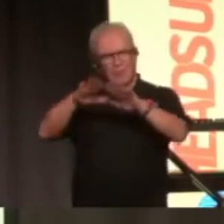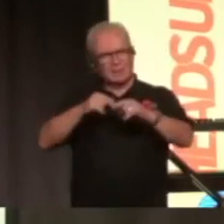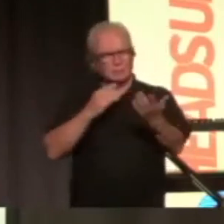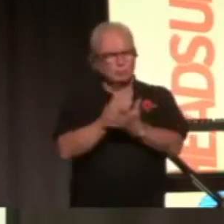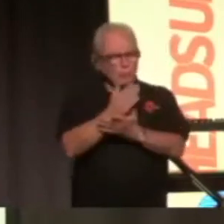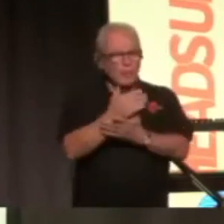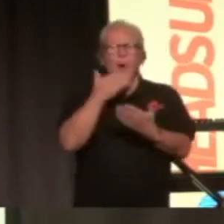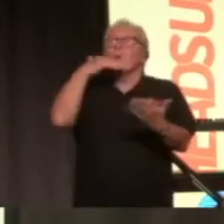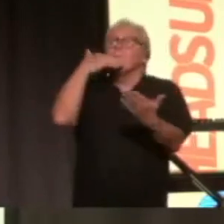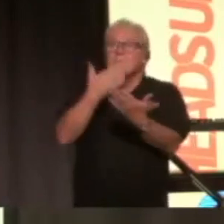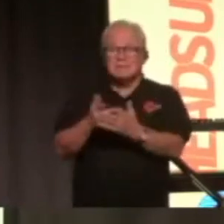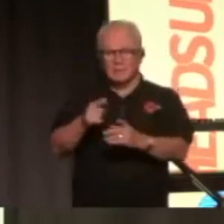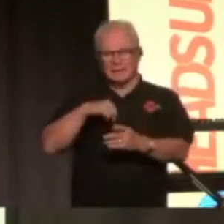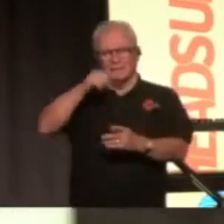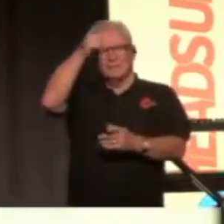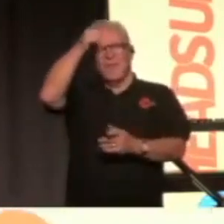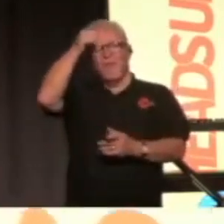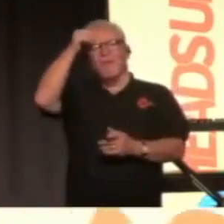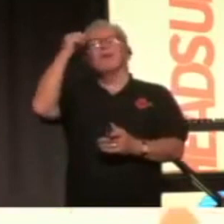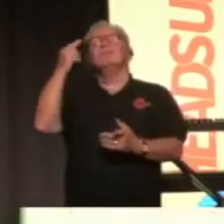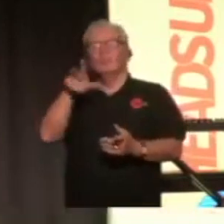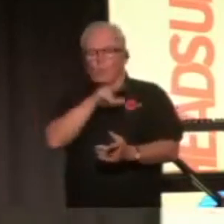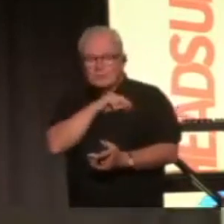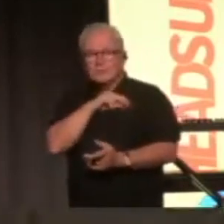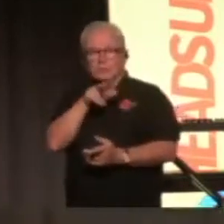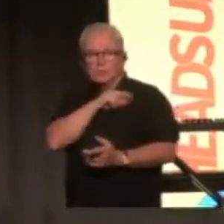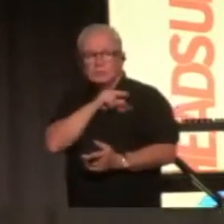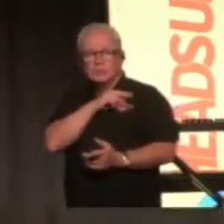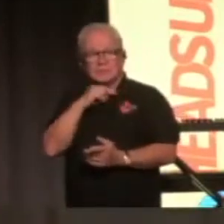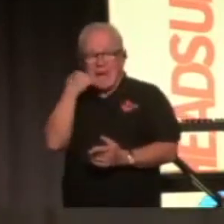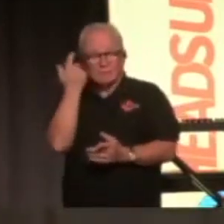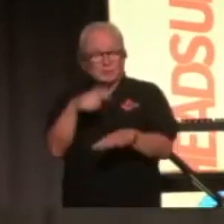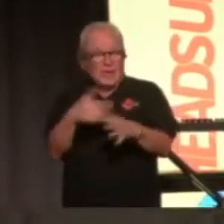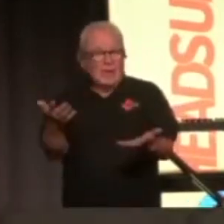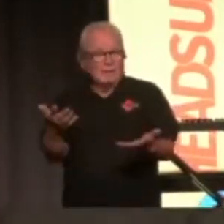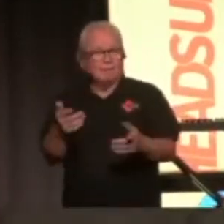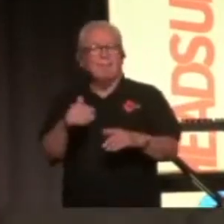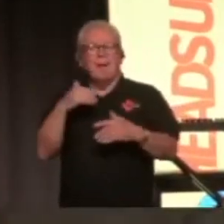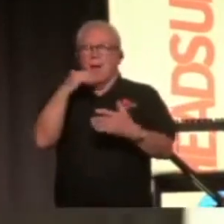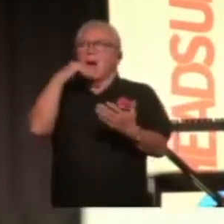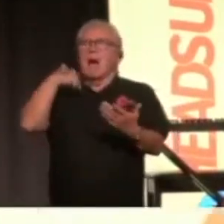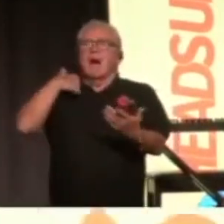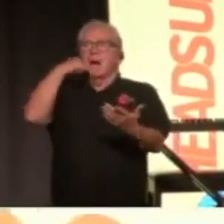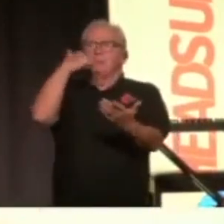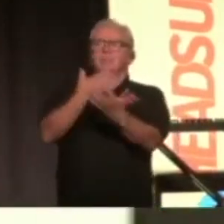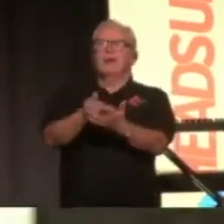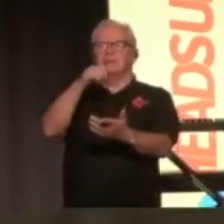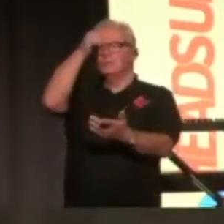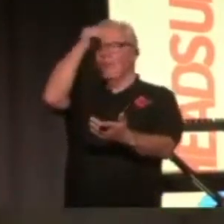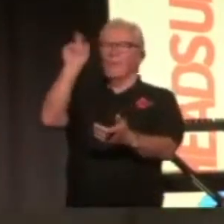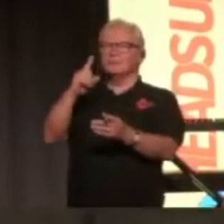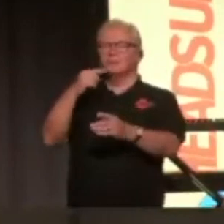Obedience to what you know wins every time. Come on. Obedience to what you know wins every